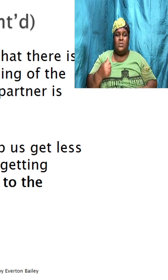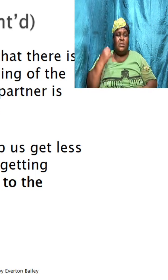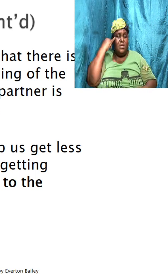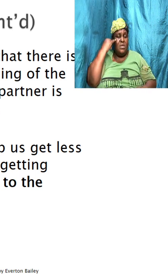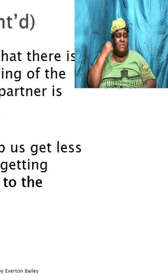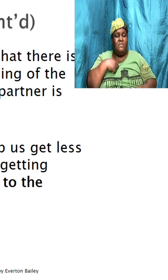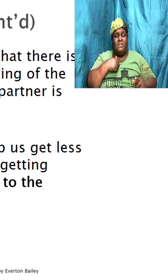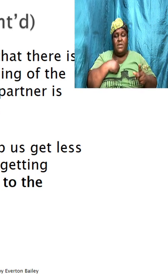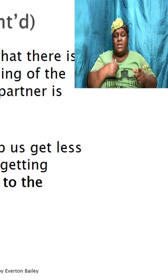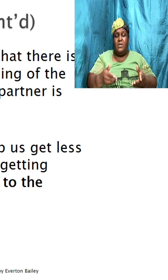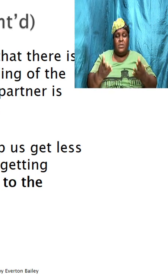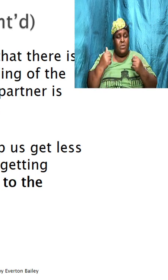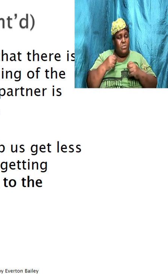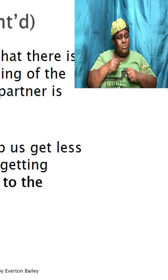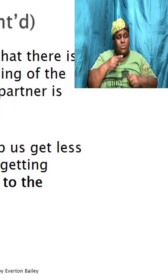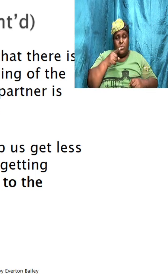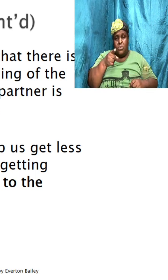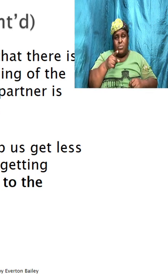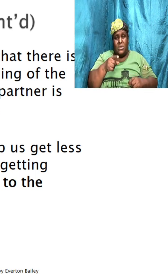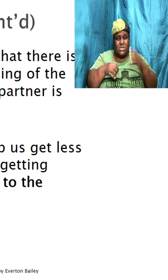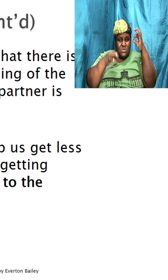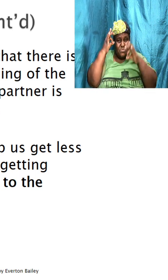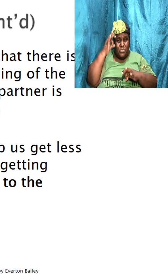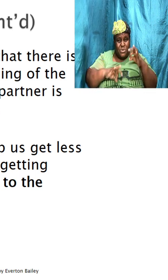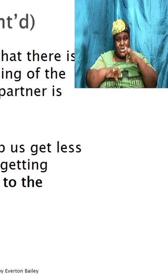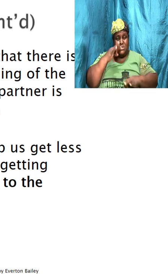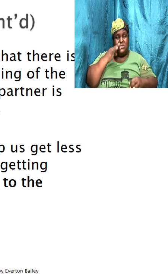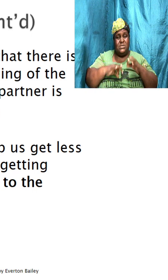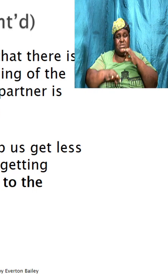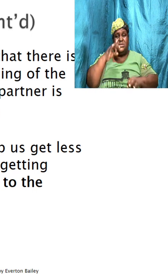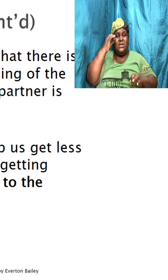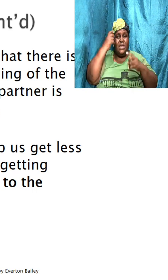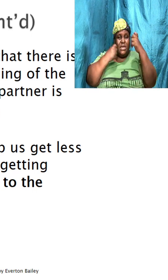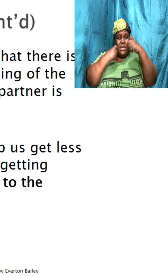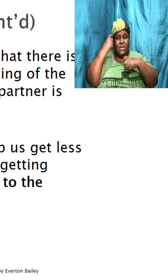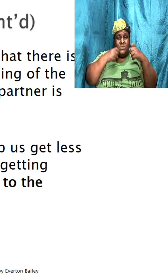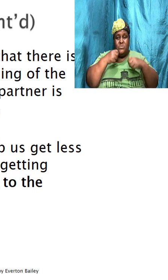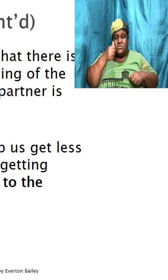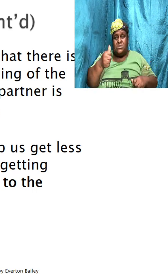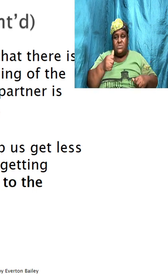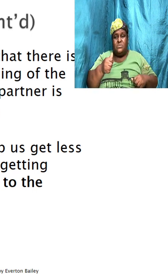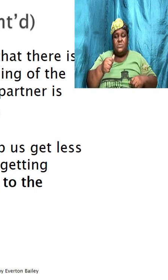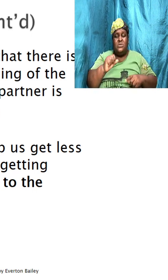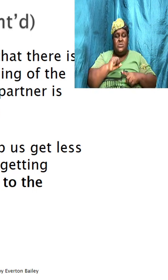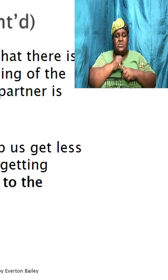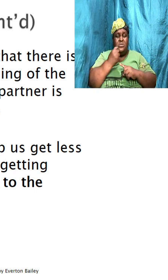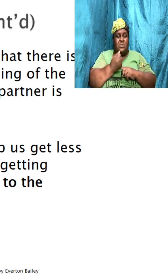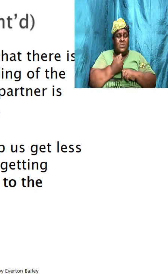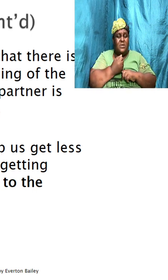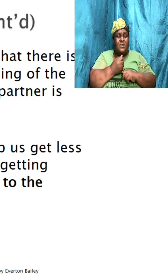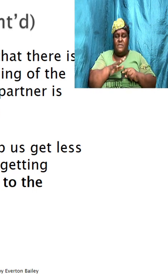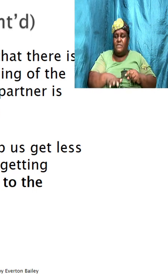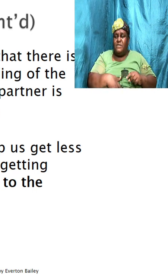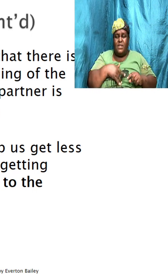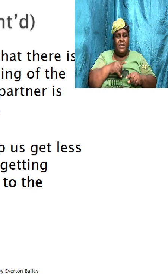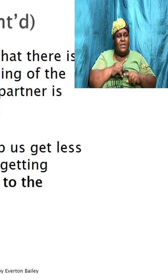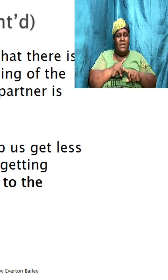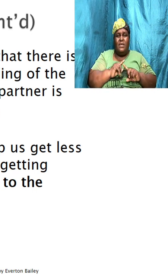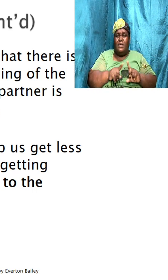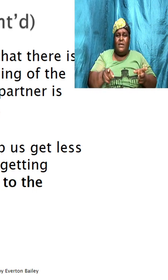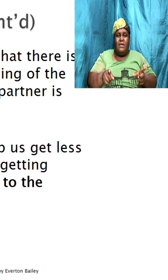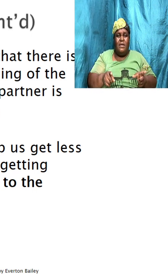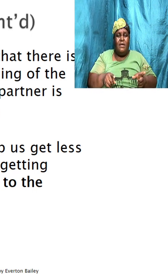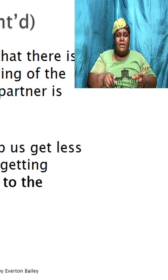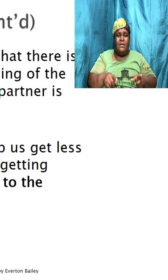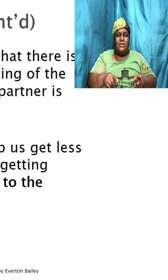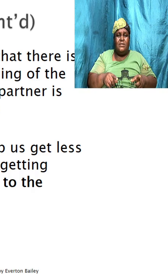particular situation and it just seems like I can't get through the other part is not playing difficult you know because